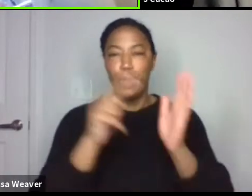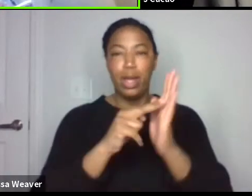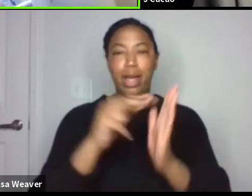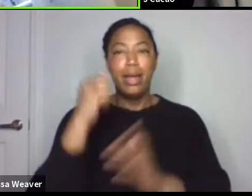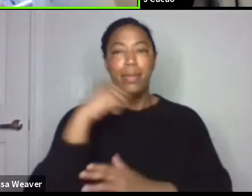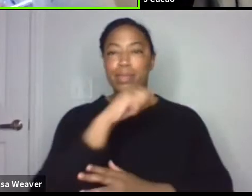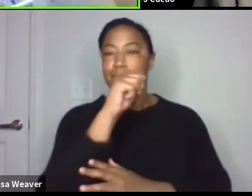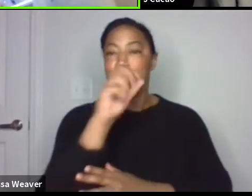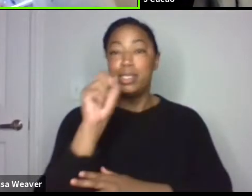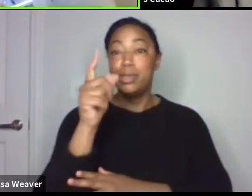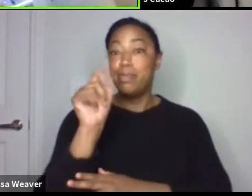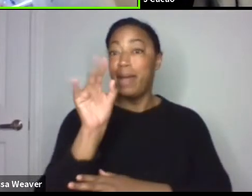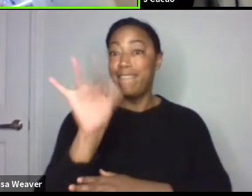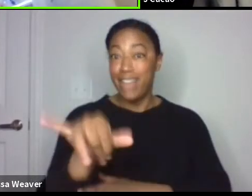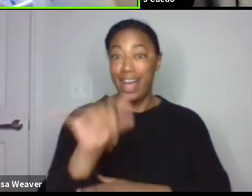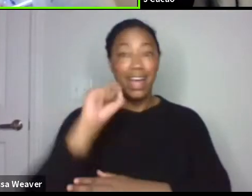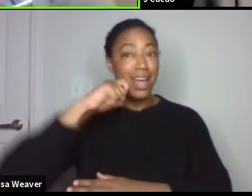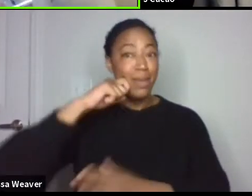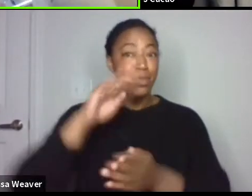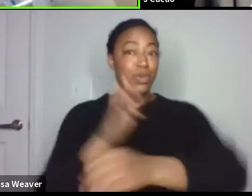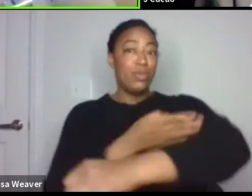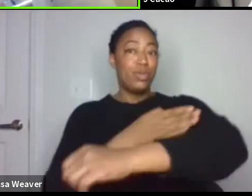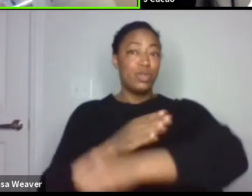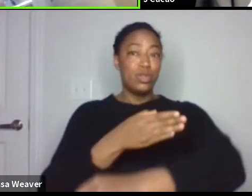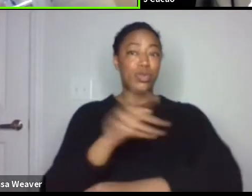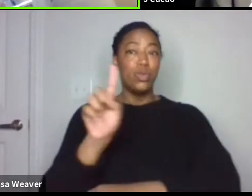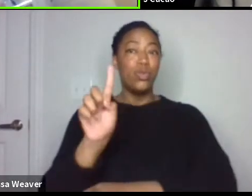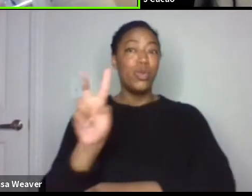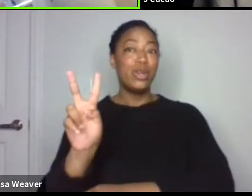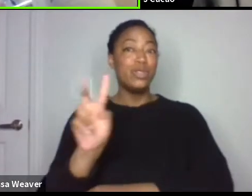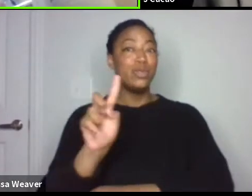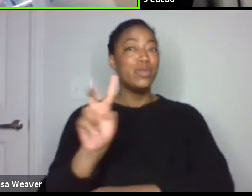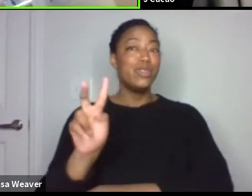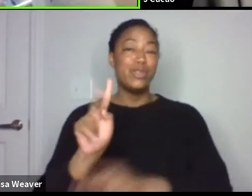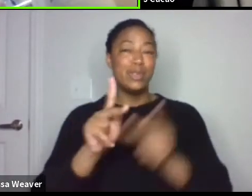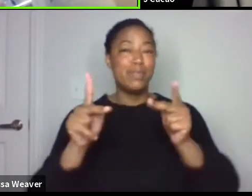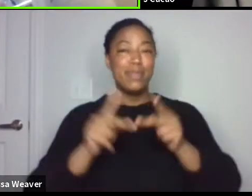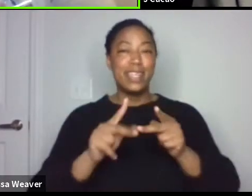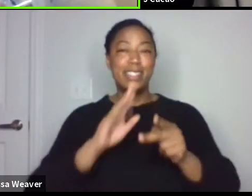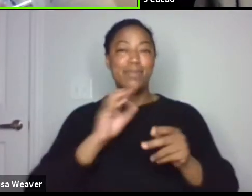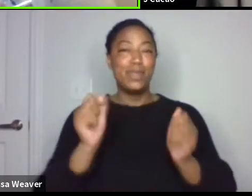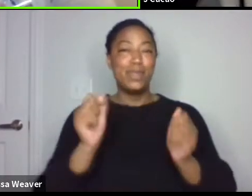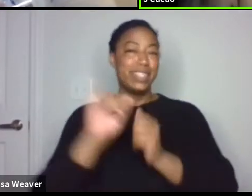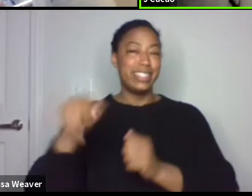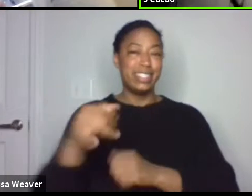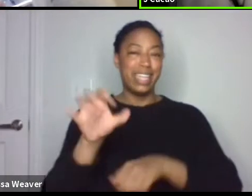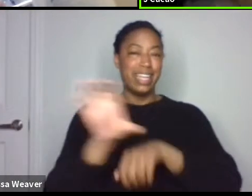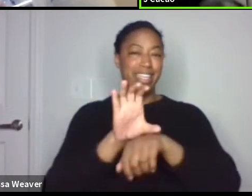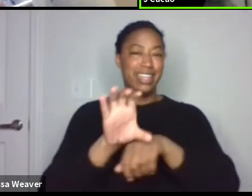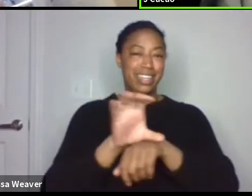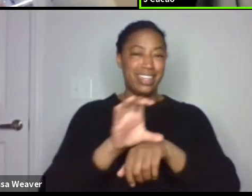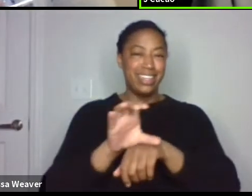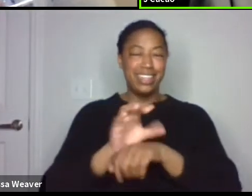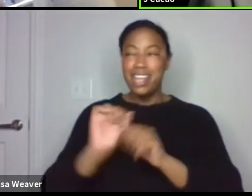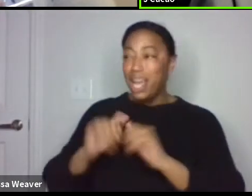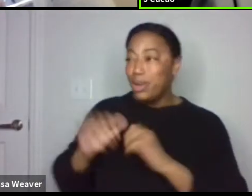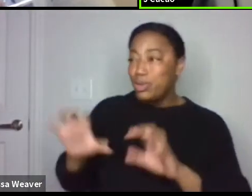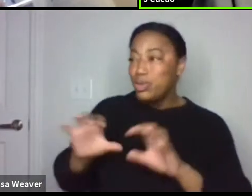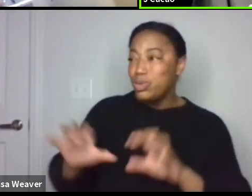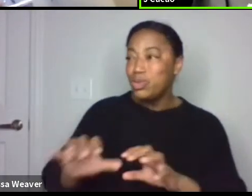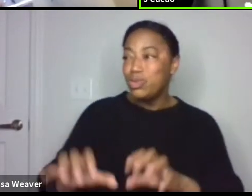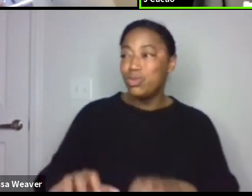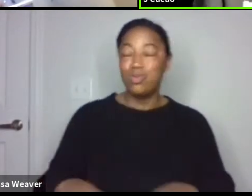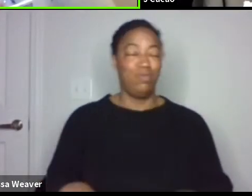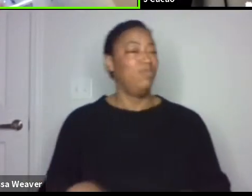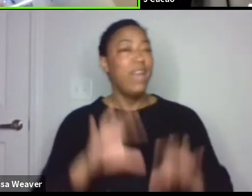Apple Music. 1 2 1 2. I'm place to be with Jay Cacao. How you doing, bro? How you doing, sir? Well, we actually